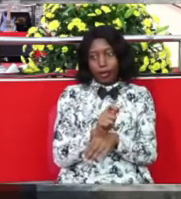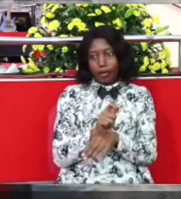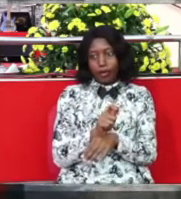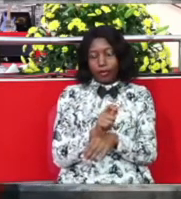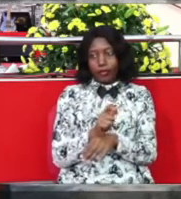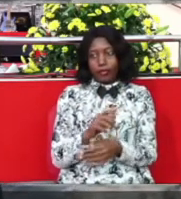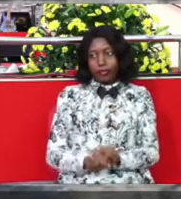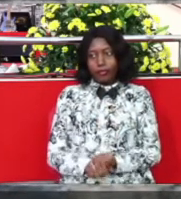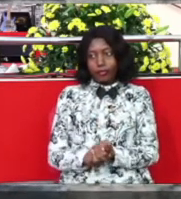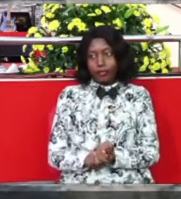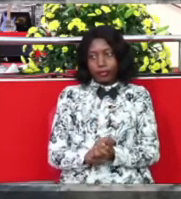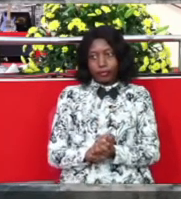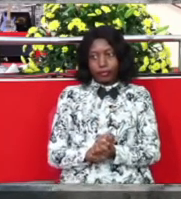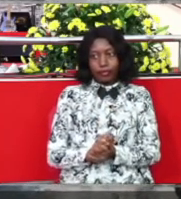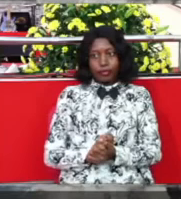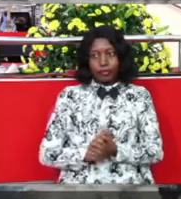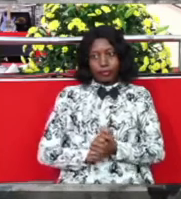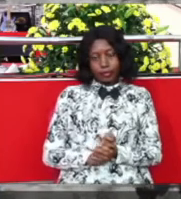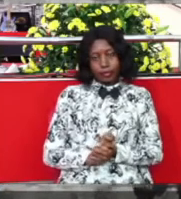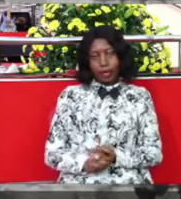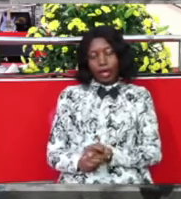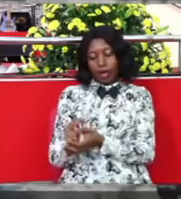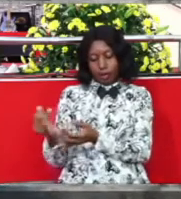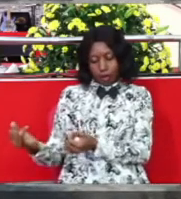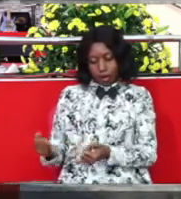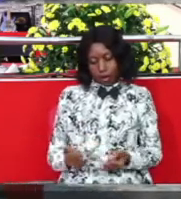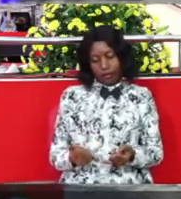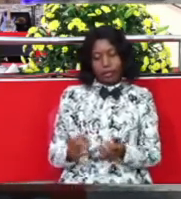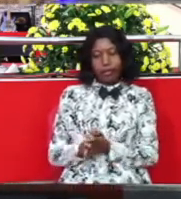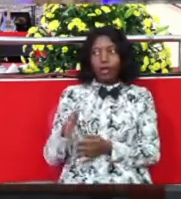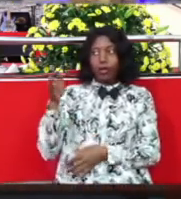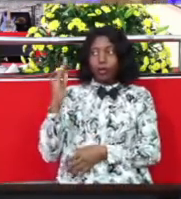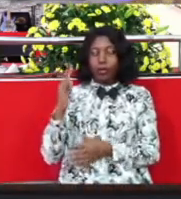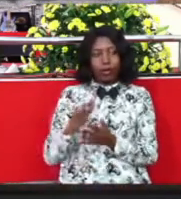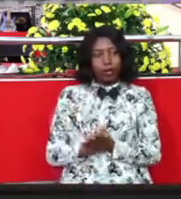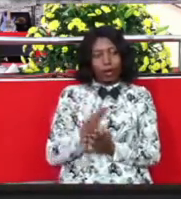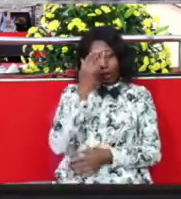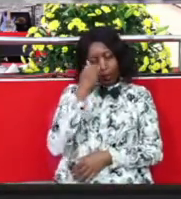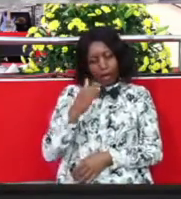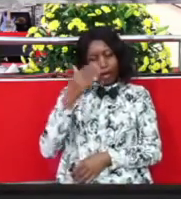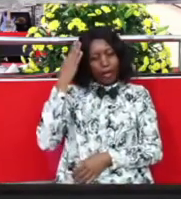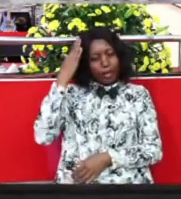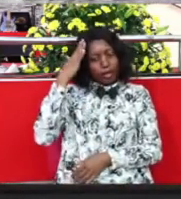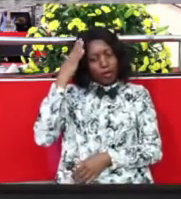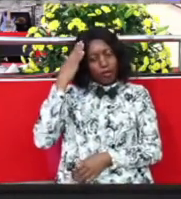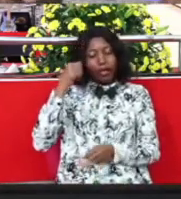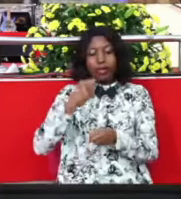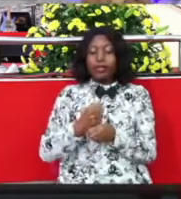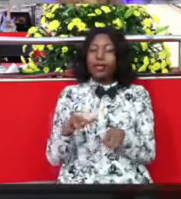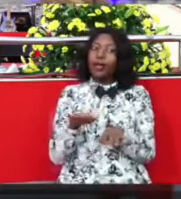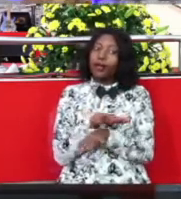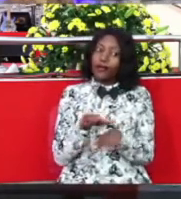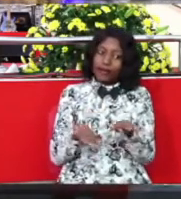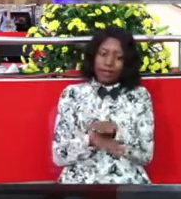sasa anamwalika mahali pa mapumziko yule Sulemani. He knew that he had done all the best. Kwa amefanya, alijua alikuwa amefanya